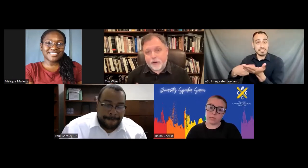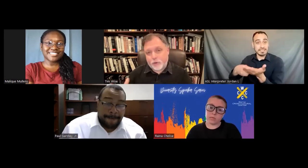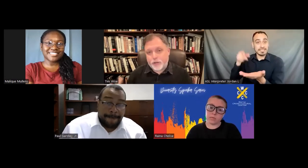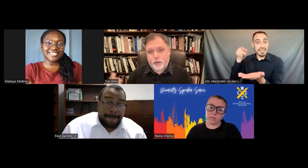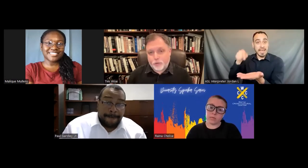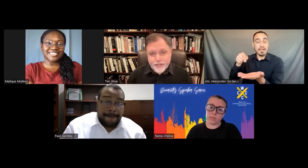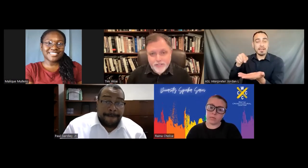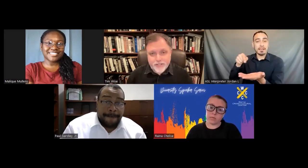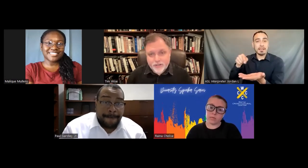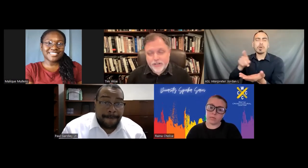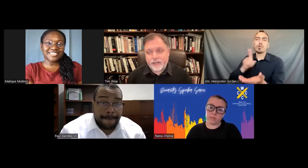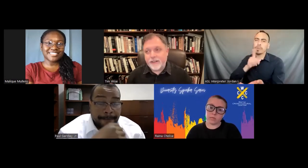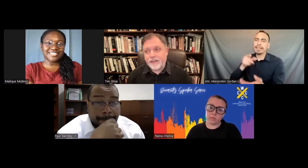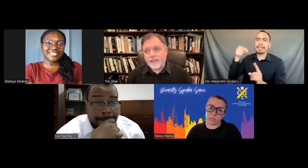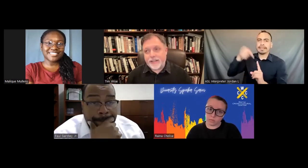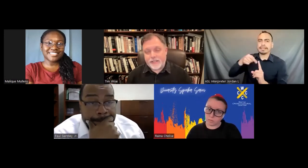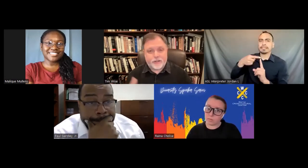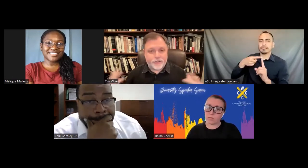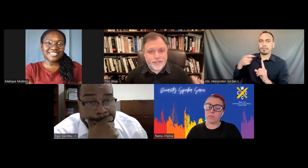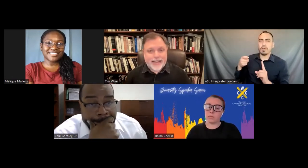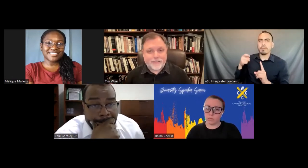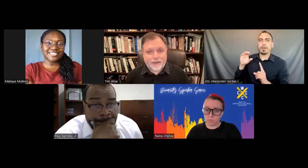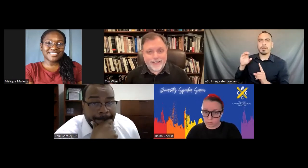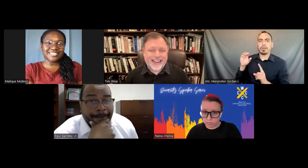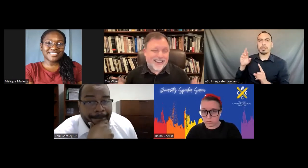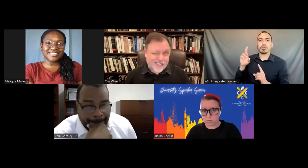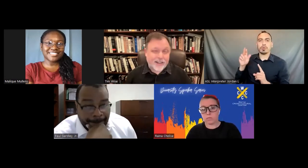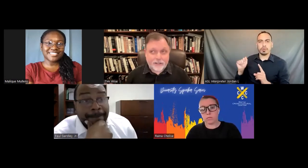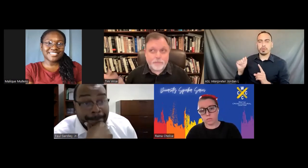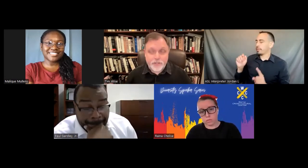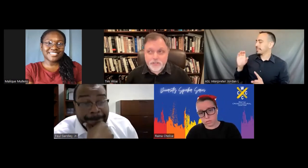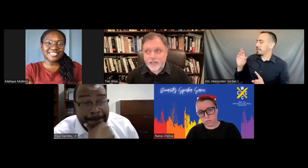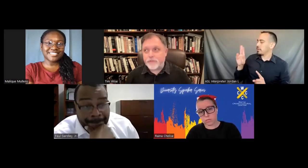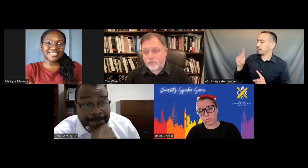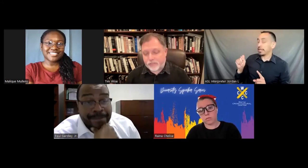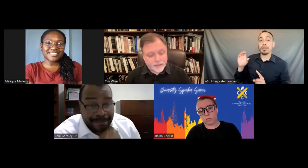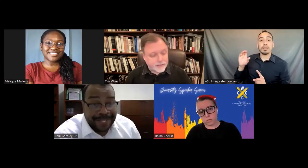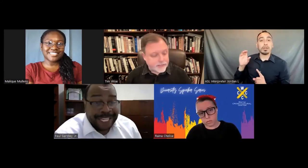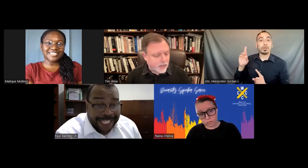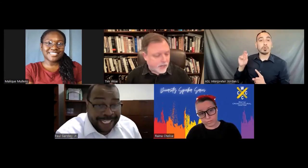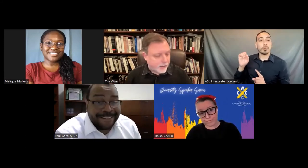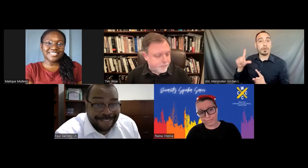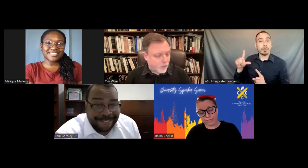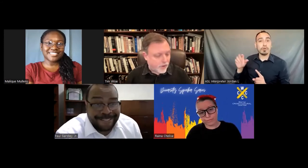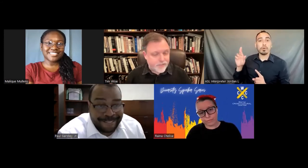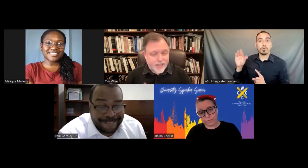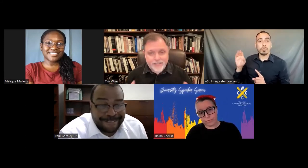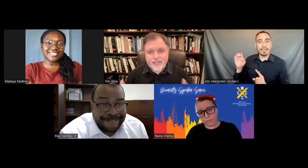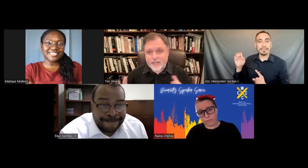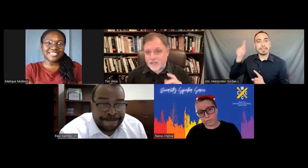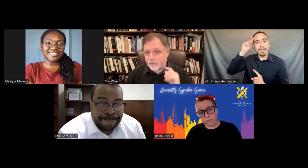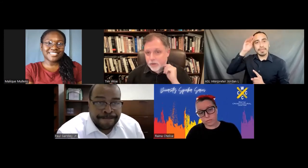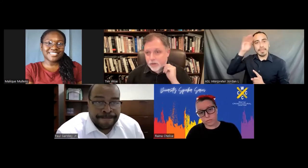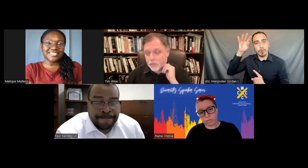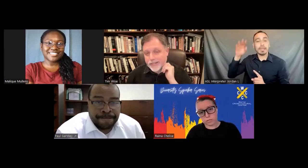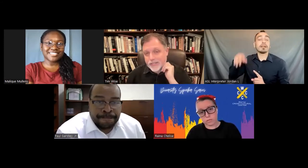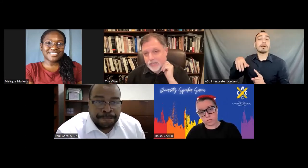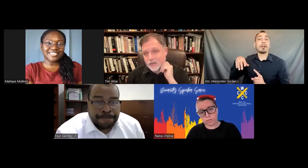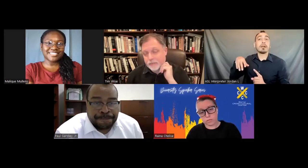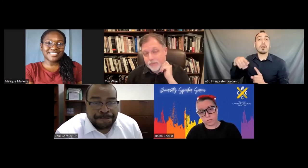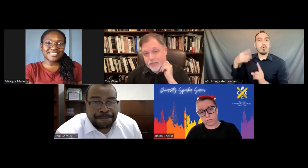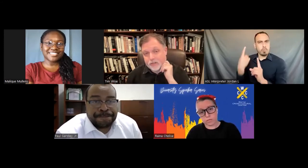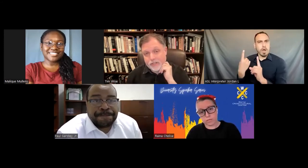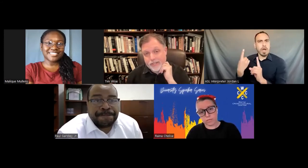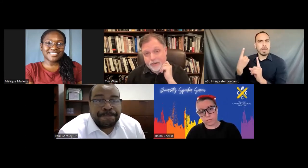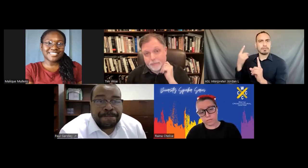insight from critical race theory that is under attack, right? Not ironically, but just interestingly. One of the insights of critical race